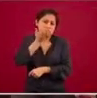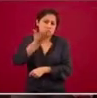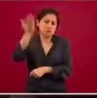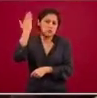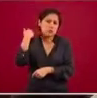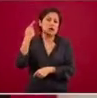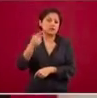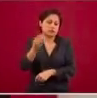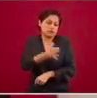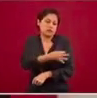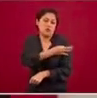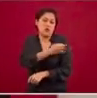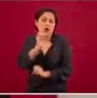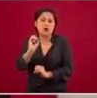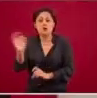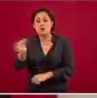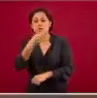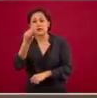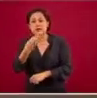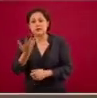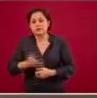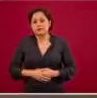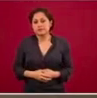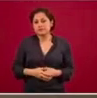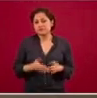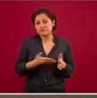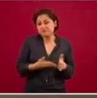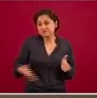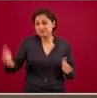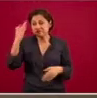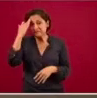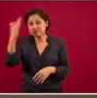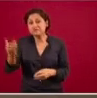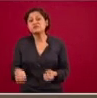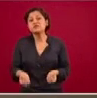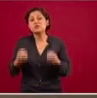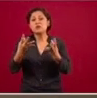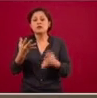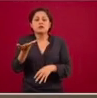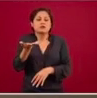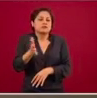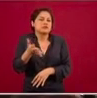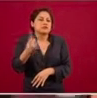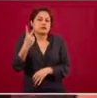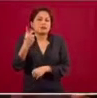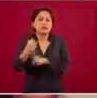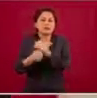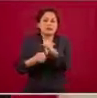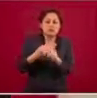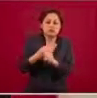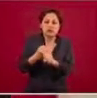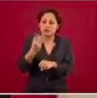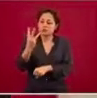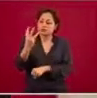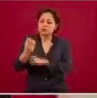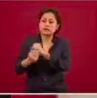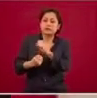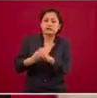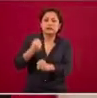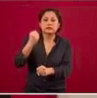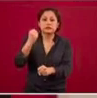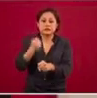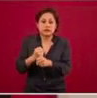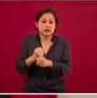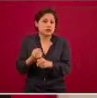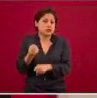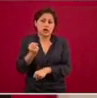for pharmaceutical products, including vaccines. And how long are we talking about? In the best scenario,